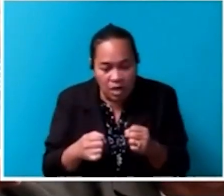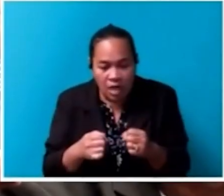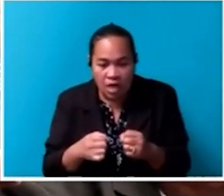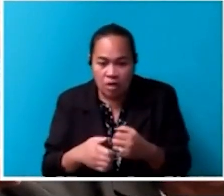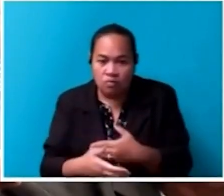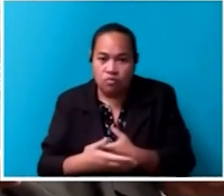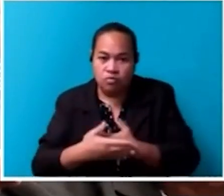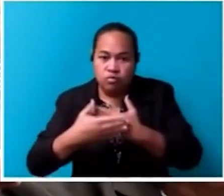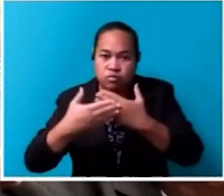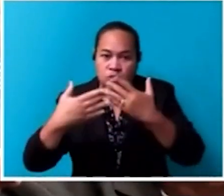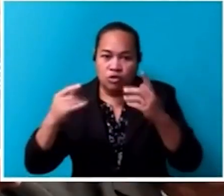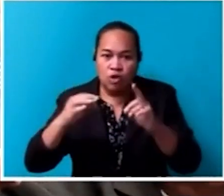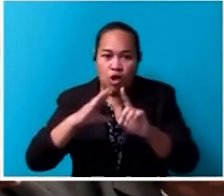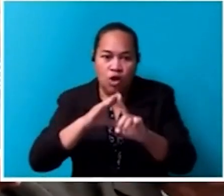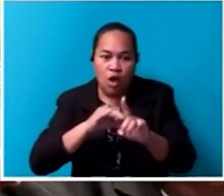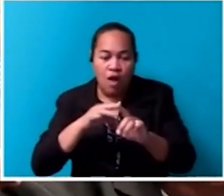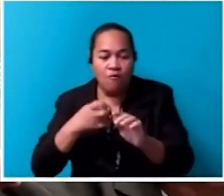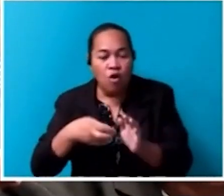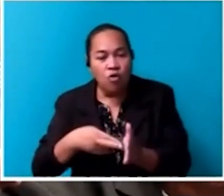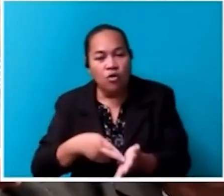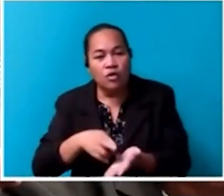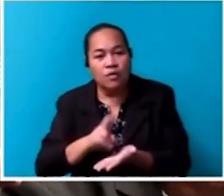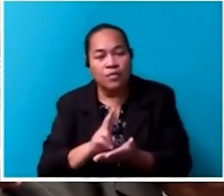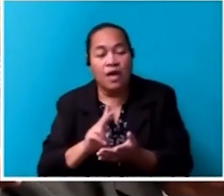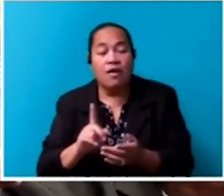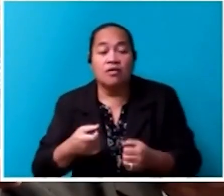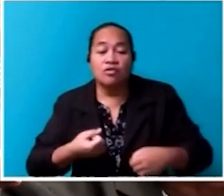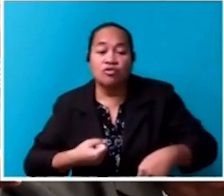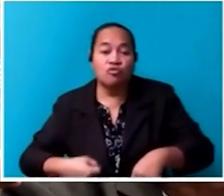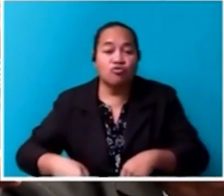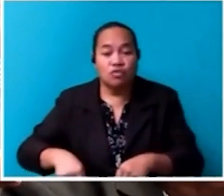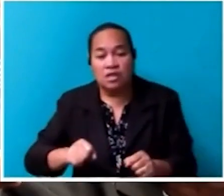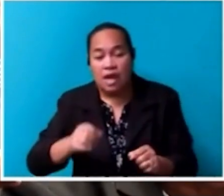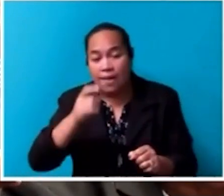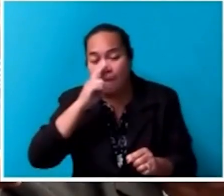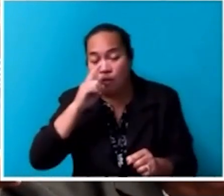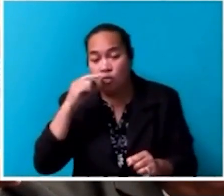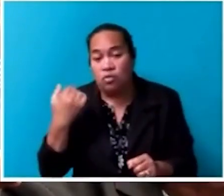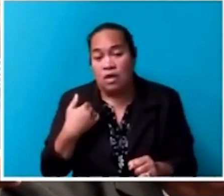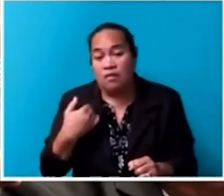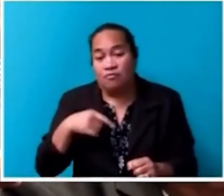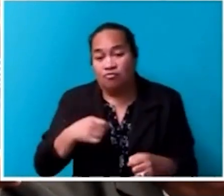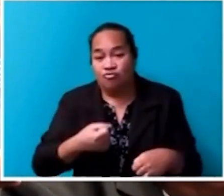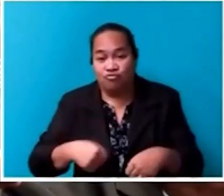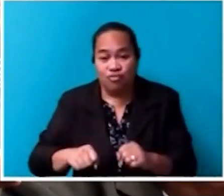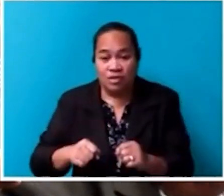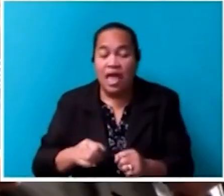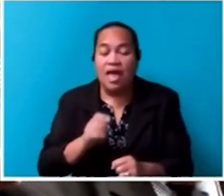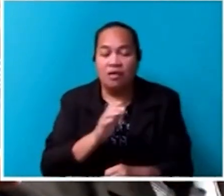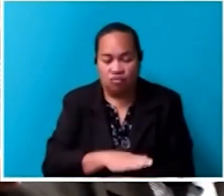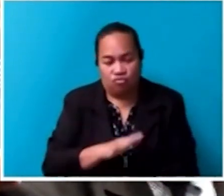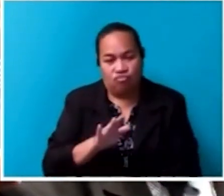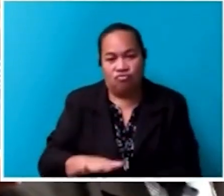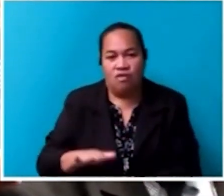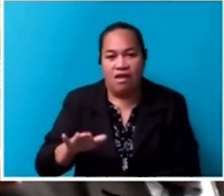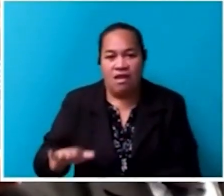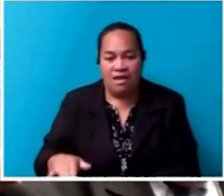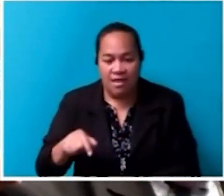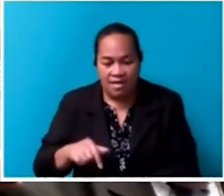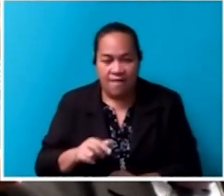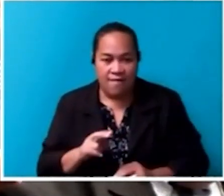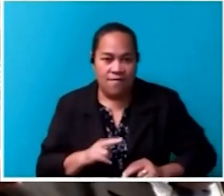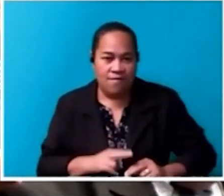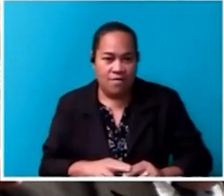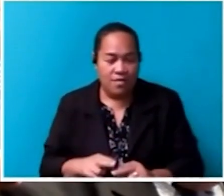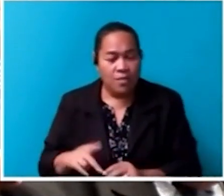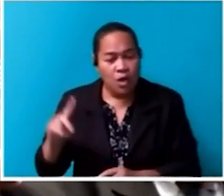model for the rehabilitation of street dwellers and children in Fiji.